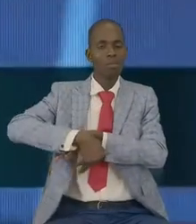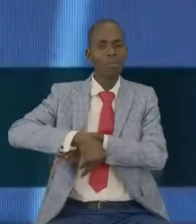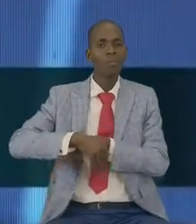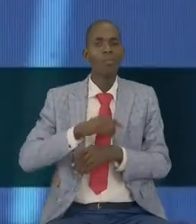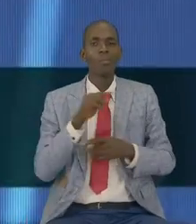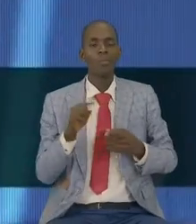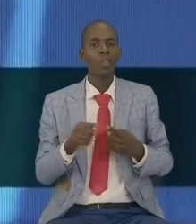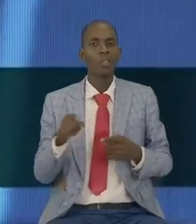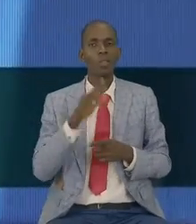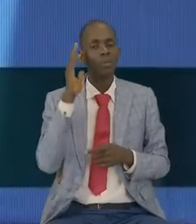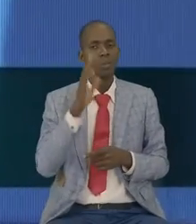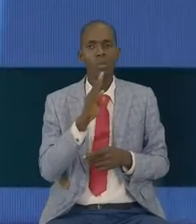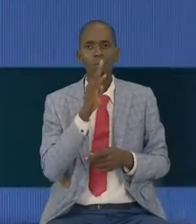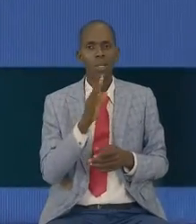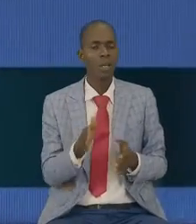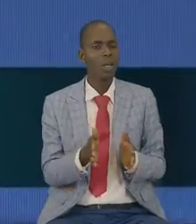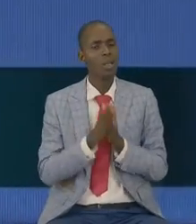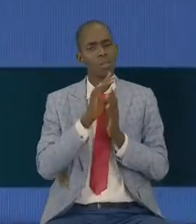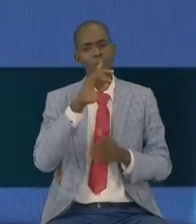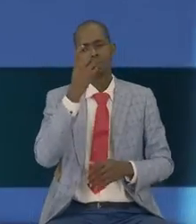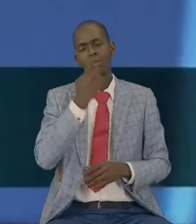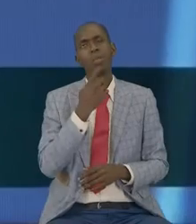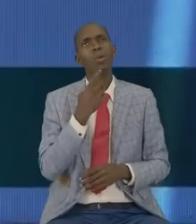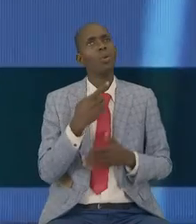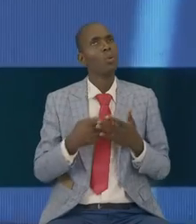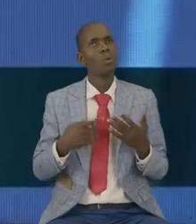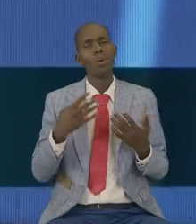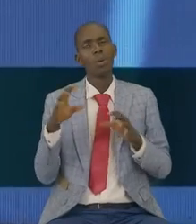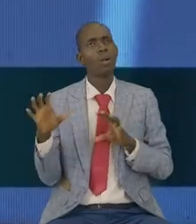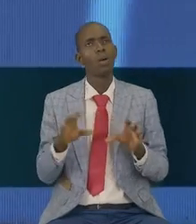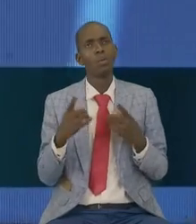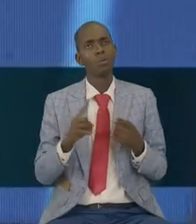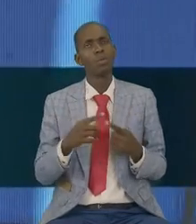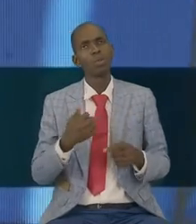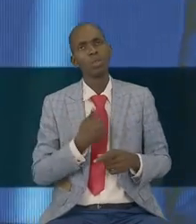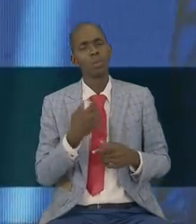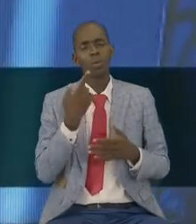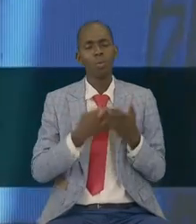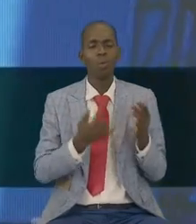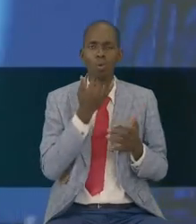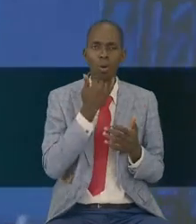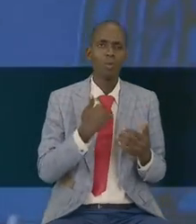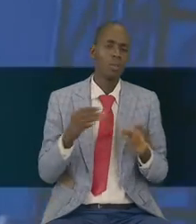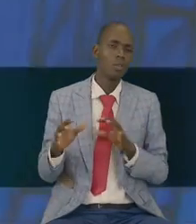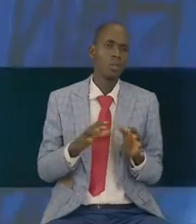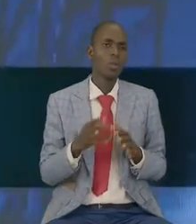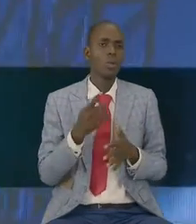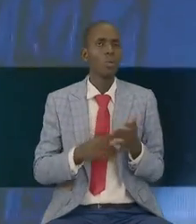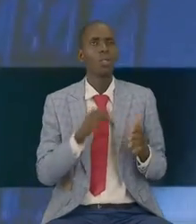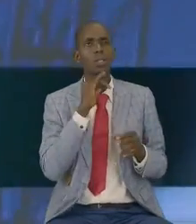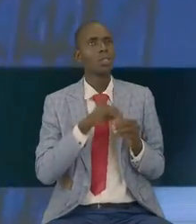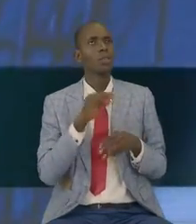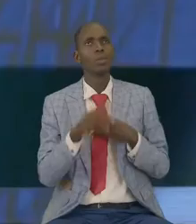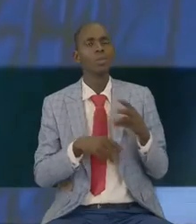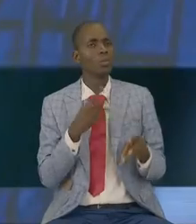be asking, why did I get myself all into this? And Saul could have been saying, what was in the world? And I could